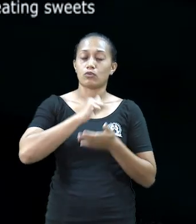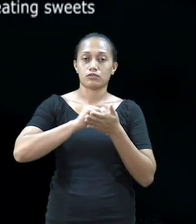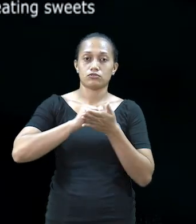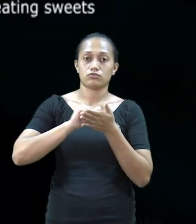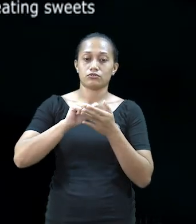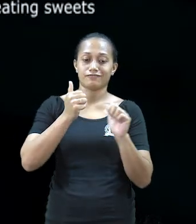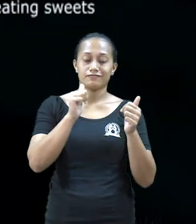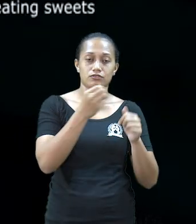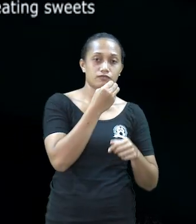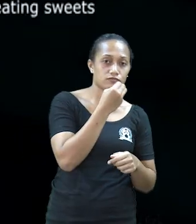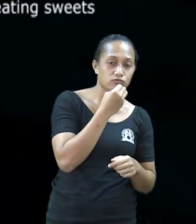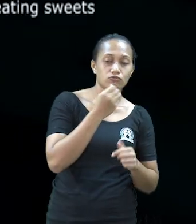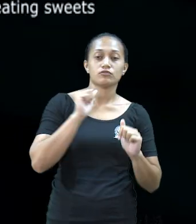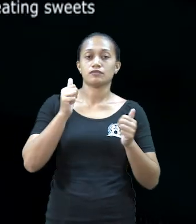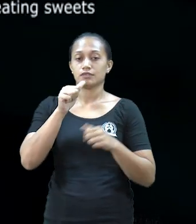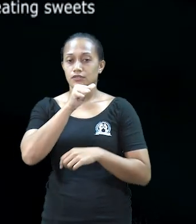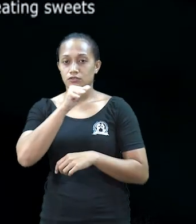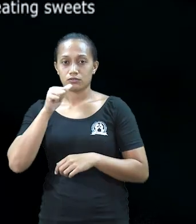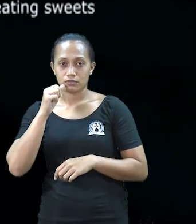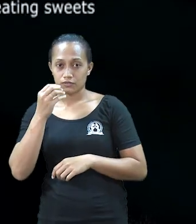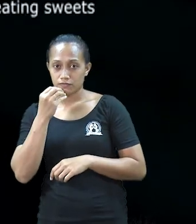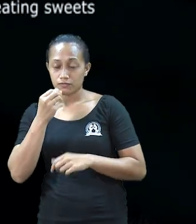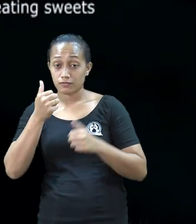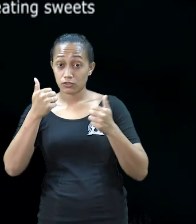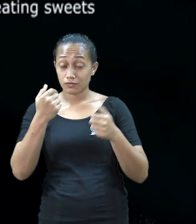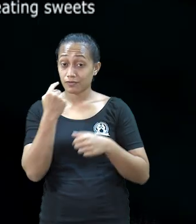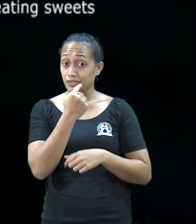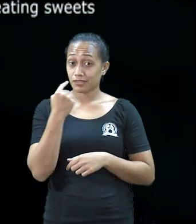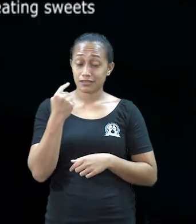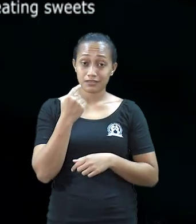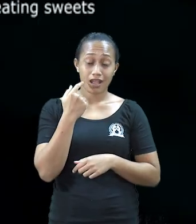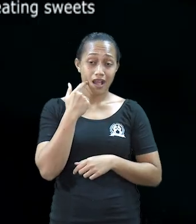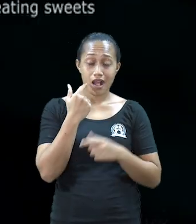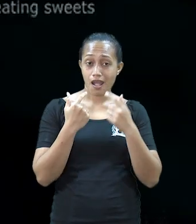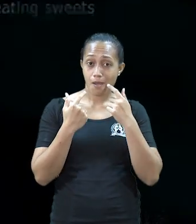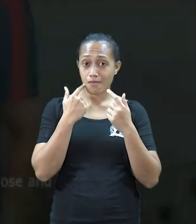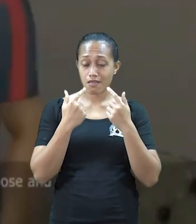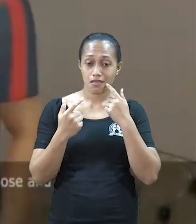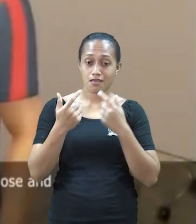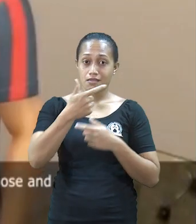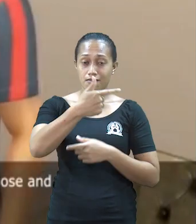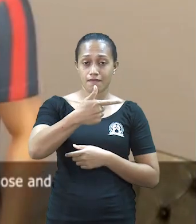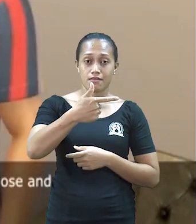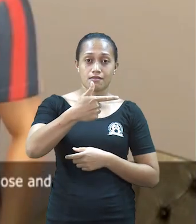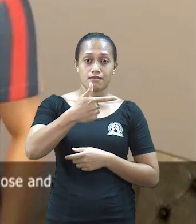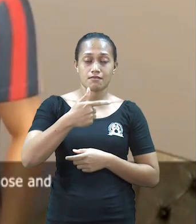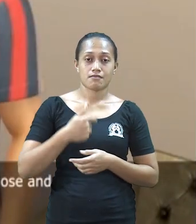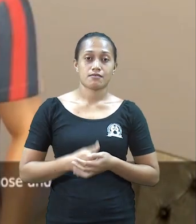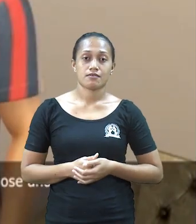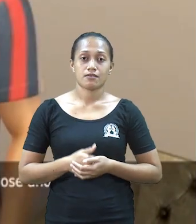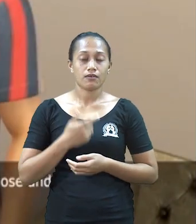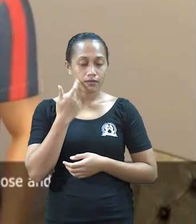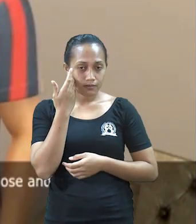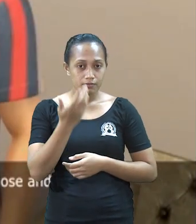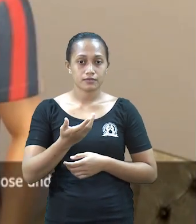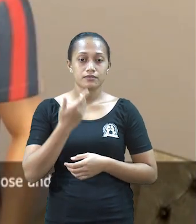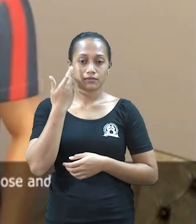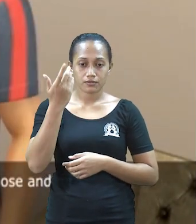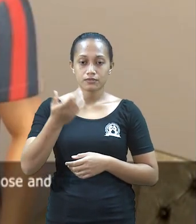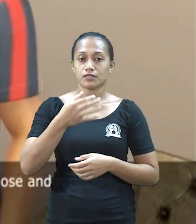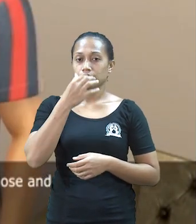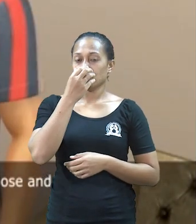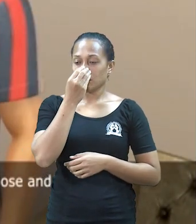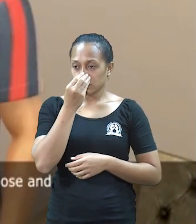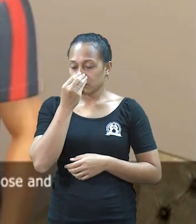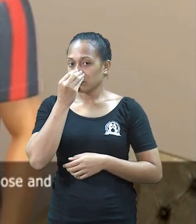food and after eating sweets, also good for teeth and gums. 7. Always,